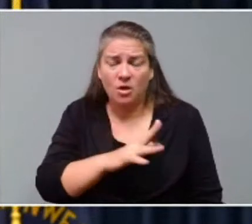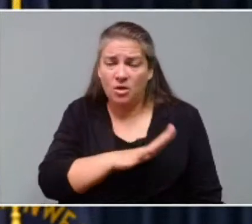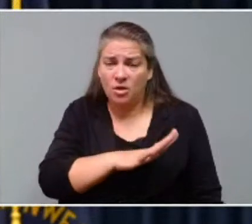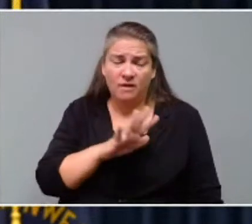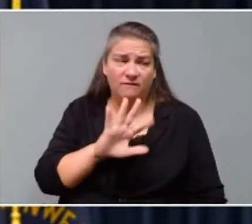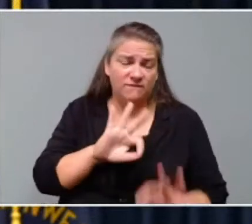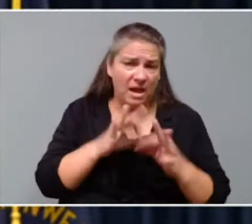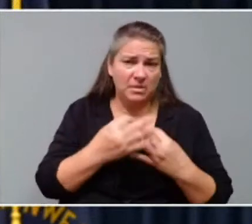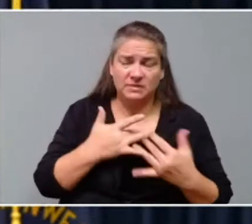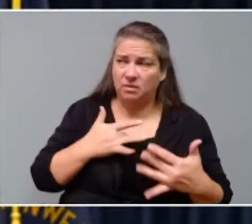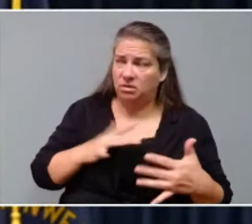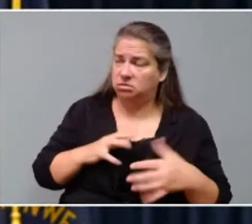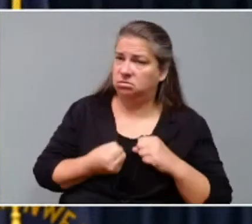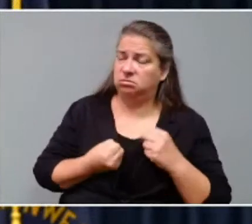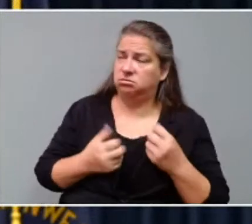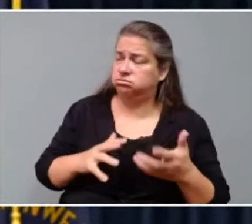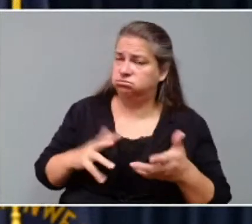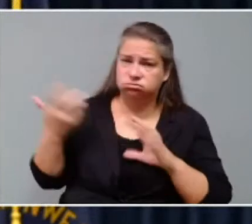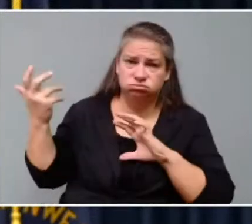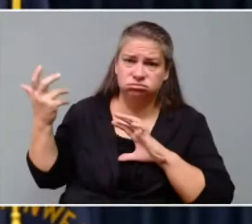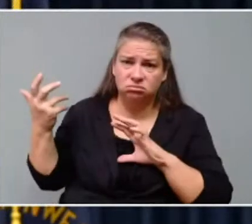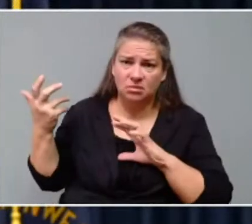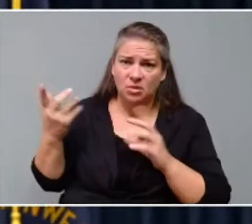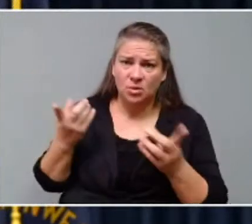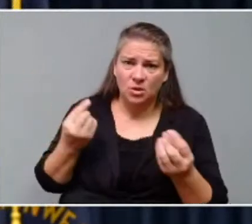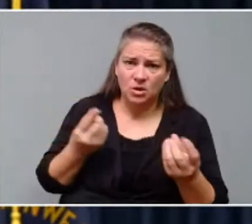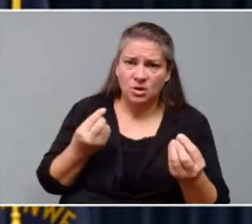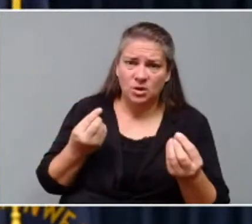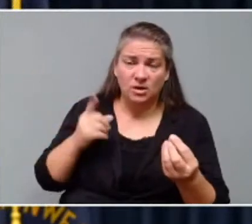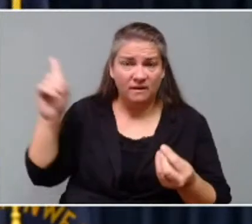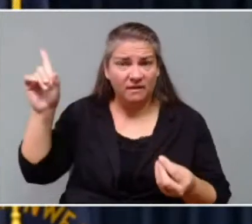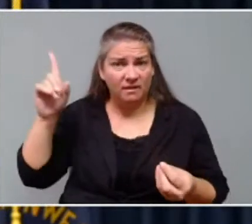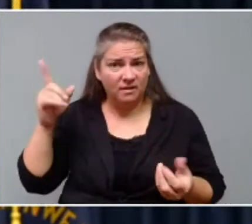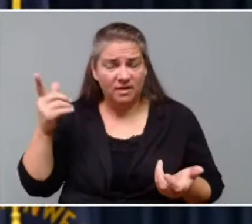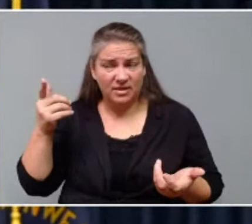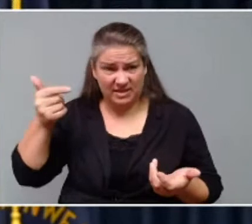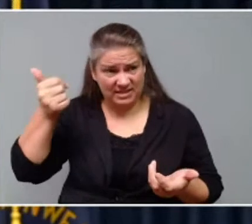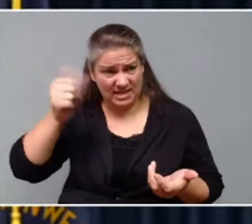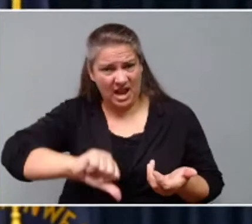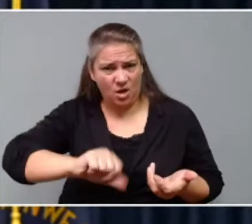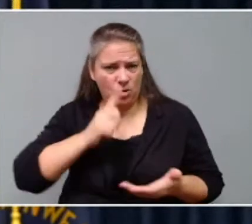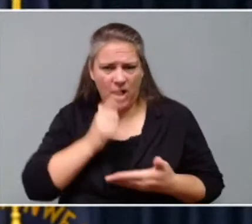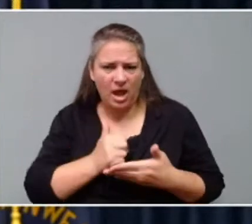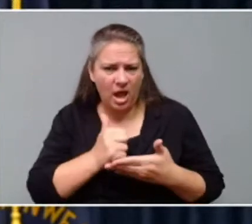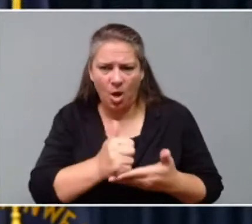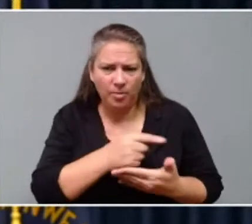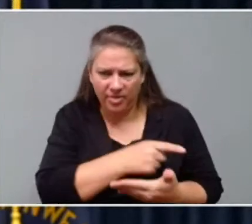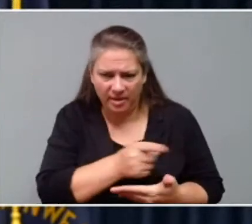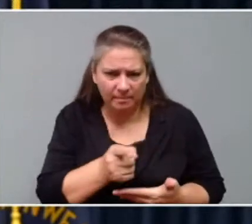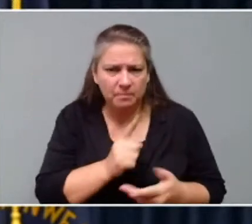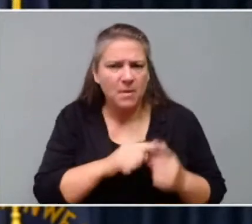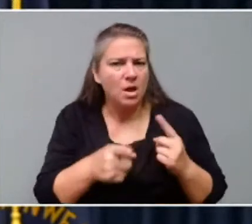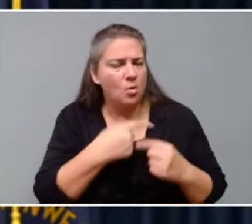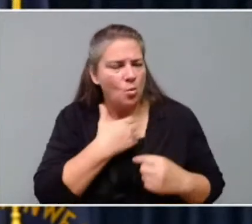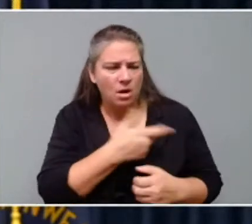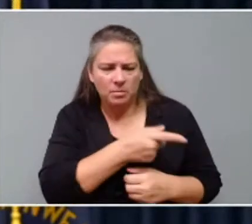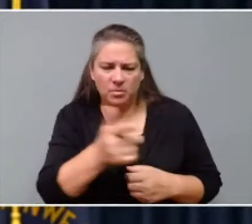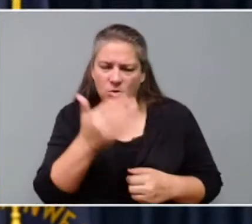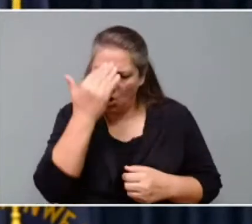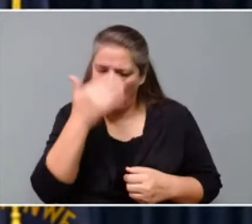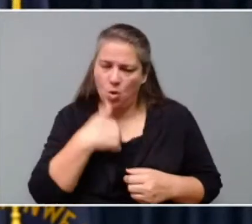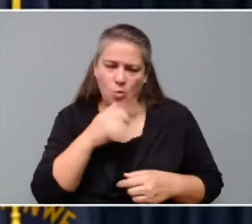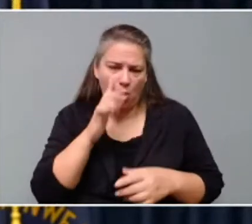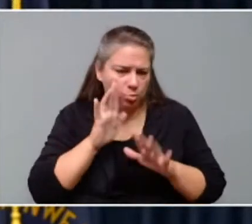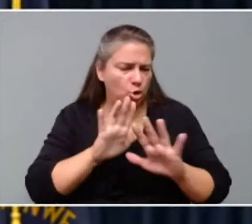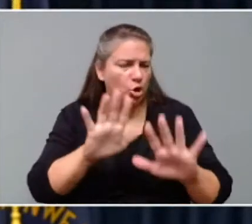is not going to help how they feel today. I want them to know that we're going to push, we're going to appeal. The extension of this